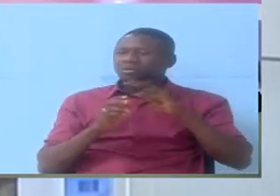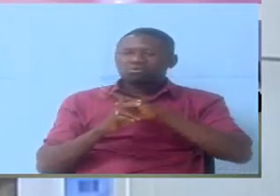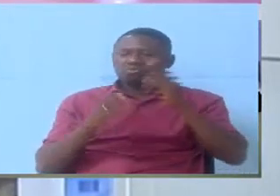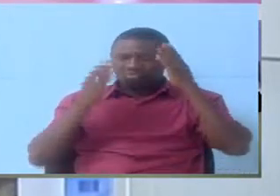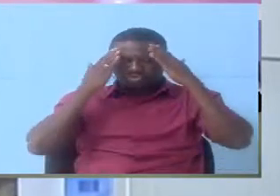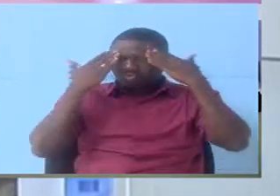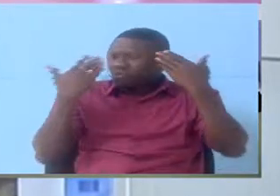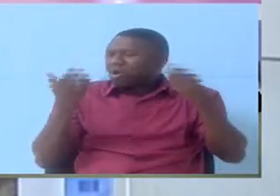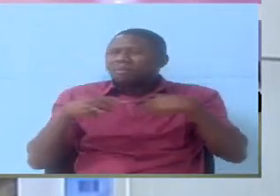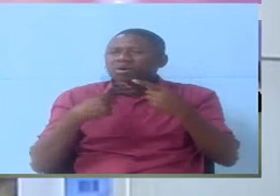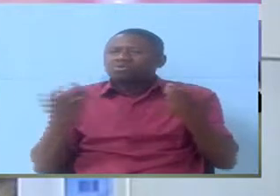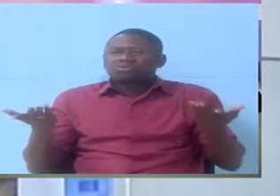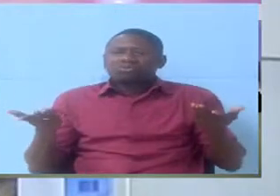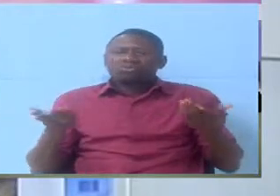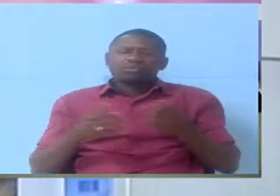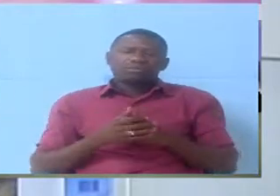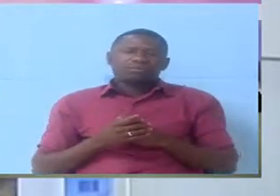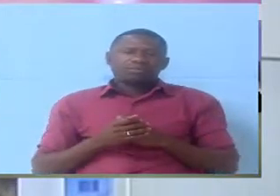know. Are